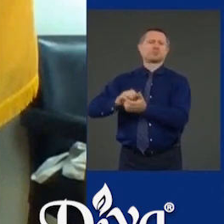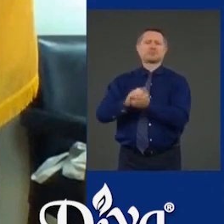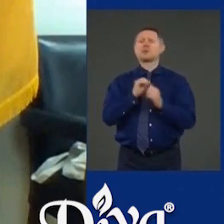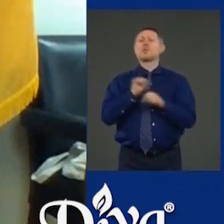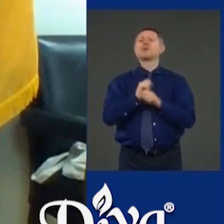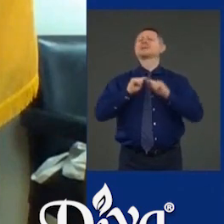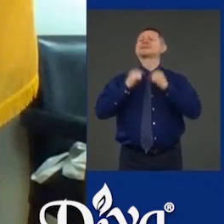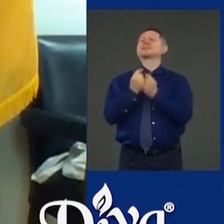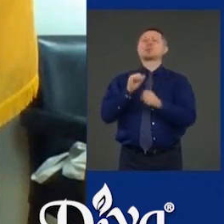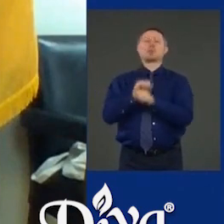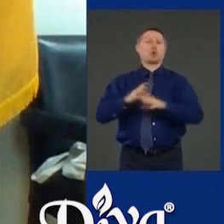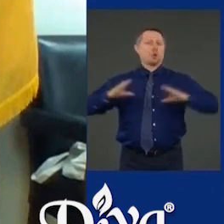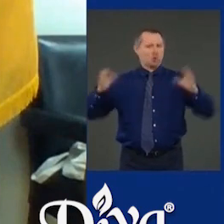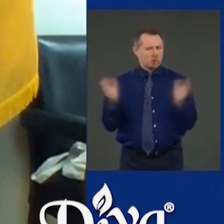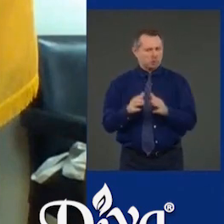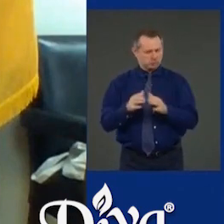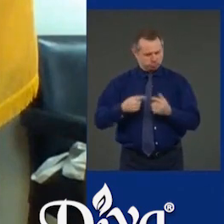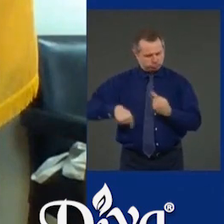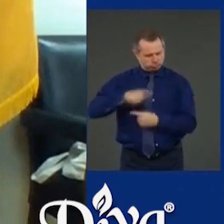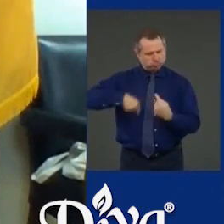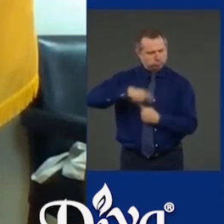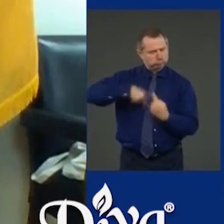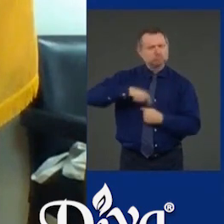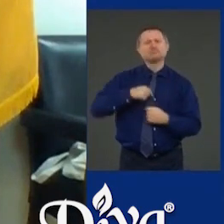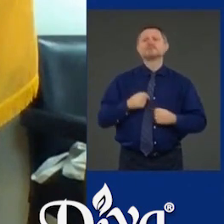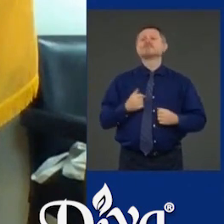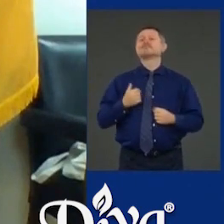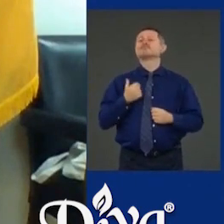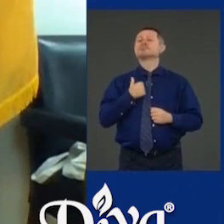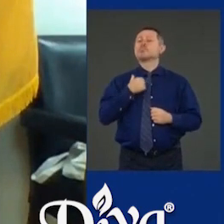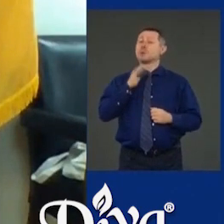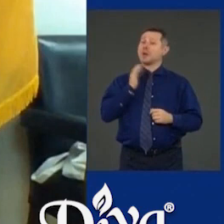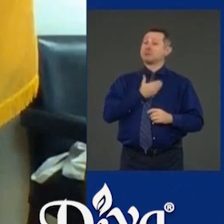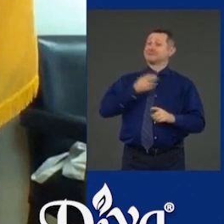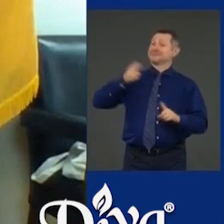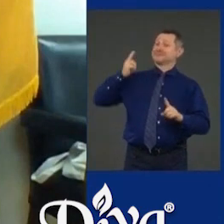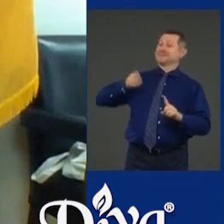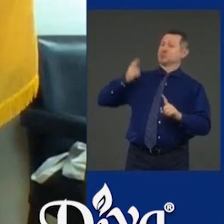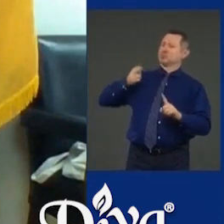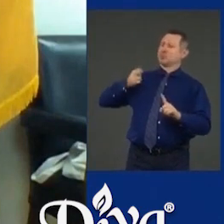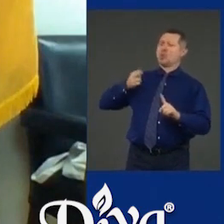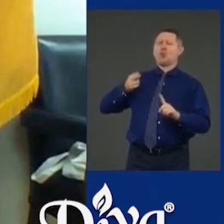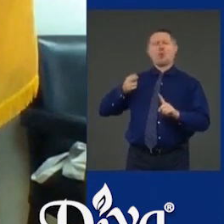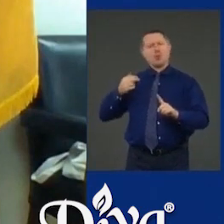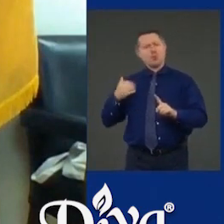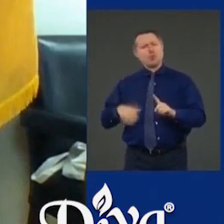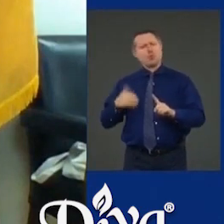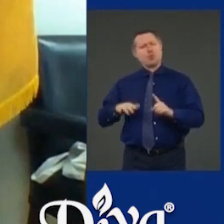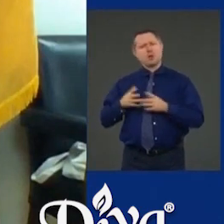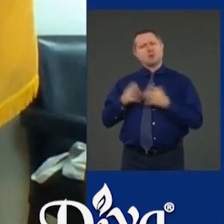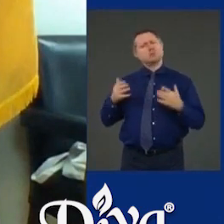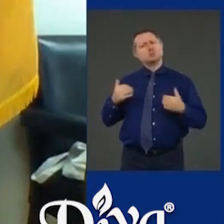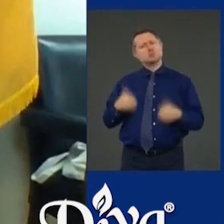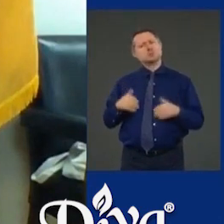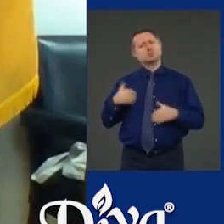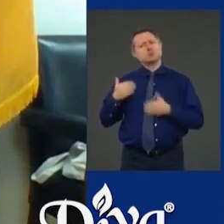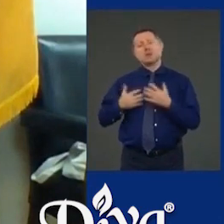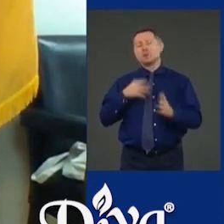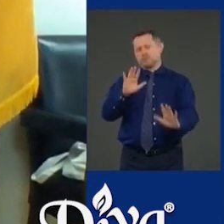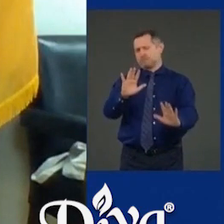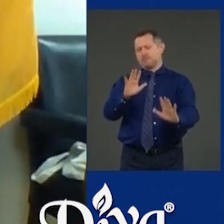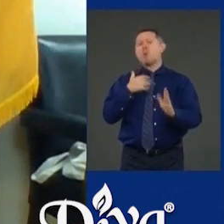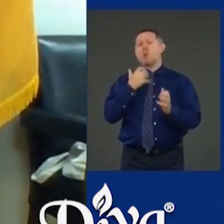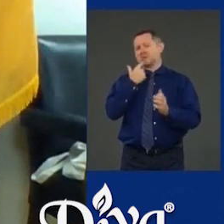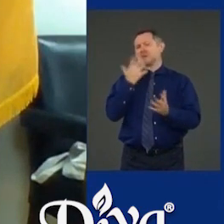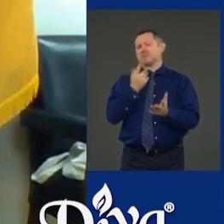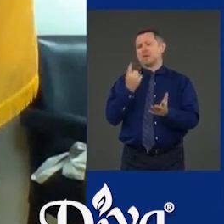this extraordinary chapter in our states and our nation's history. Listen, my echo is simple. This is a